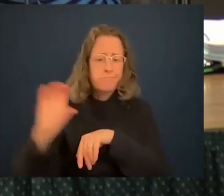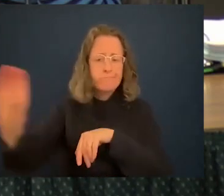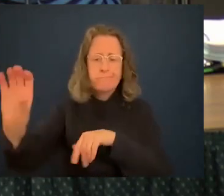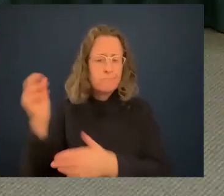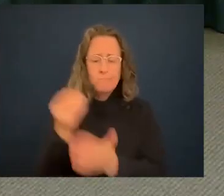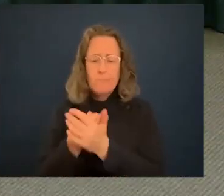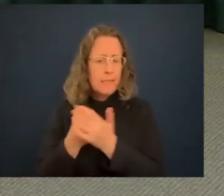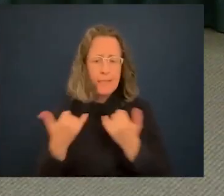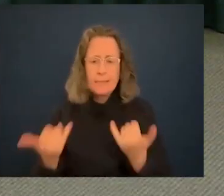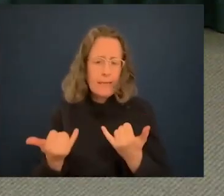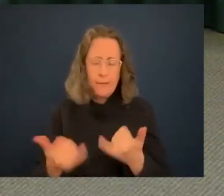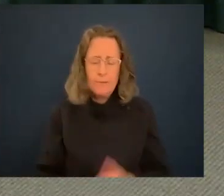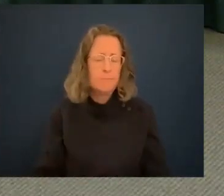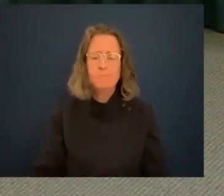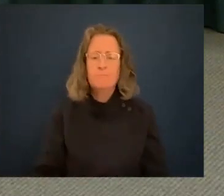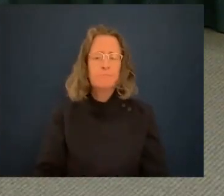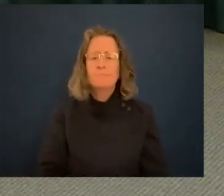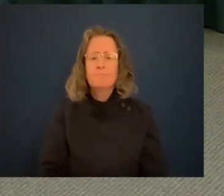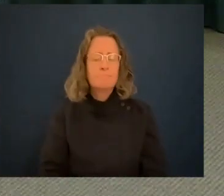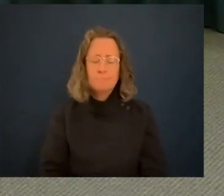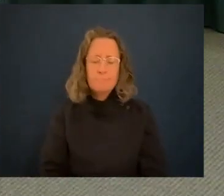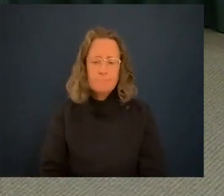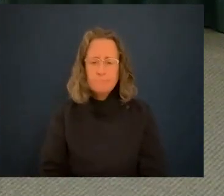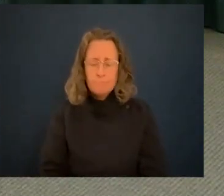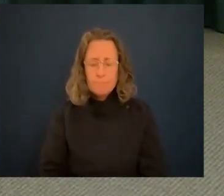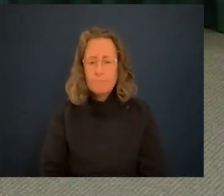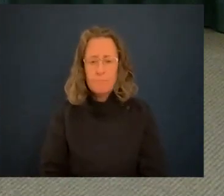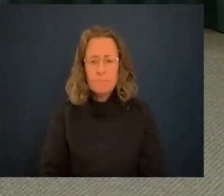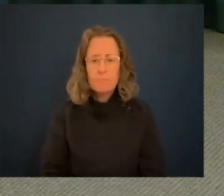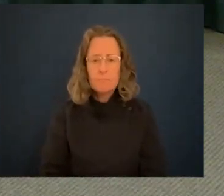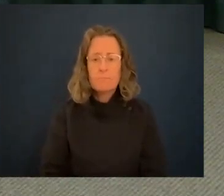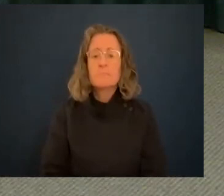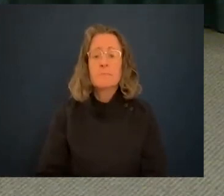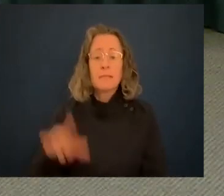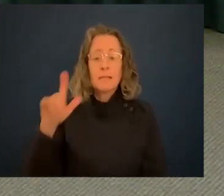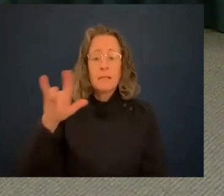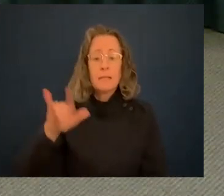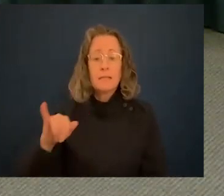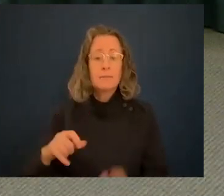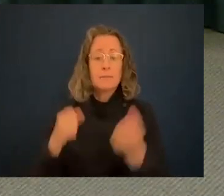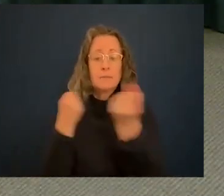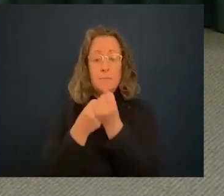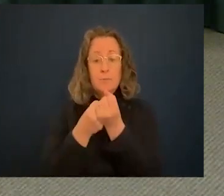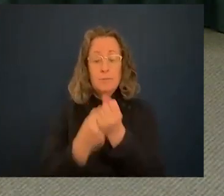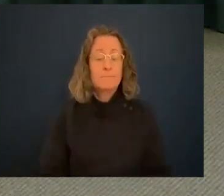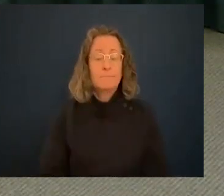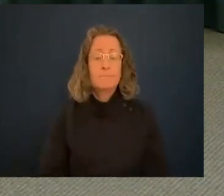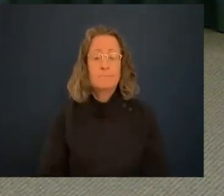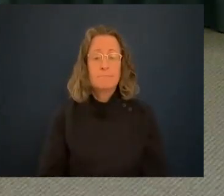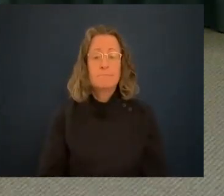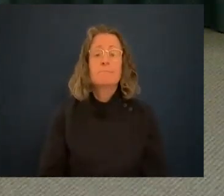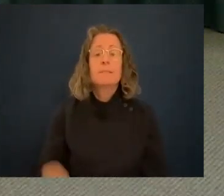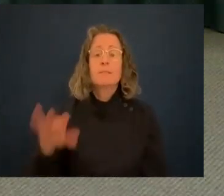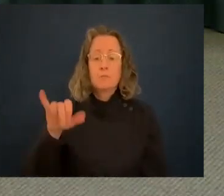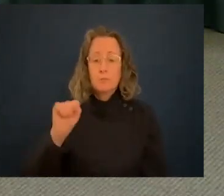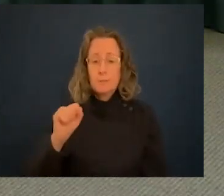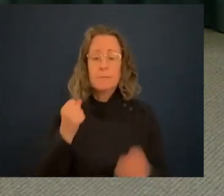other board members I'm in yeah